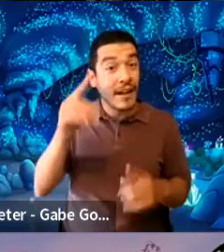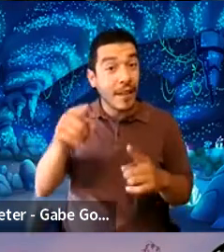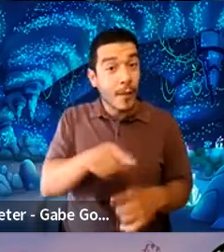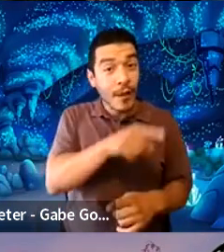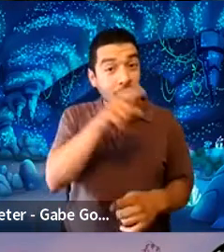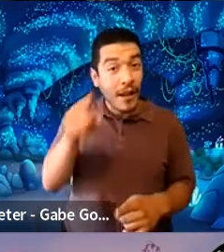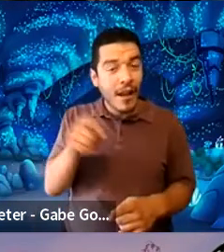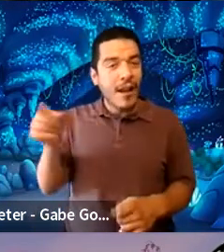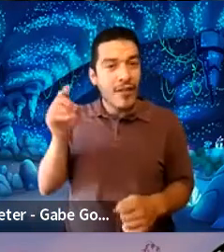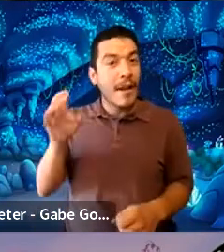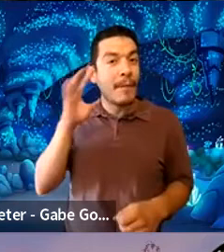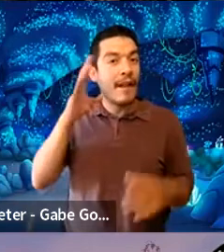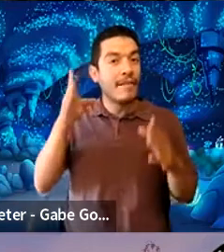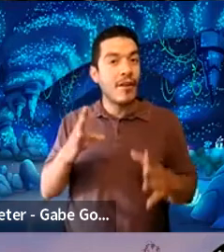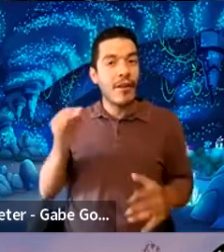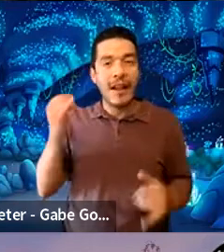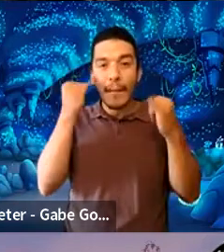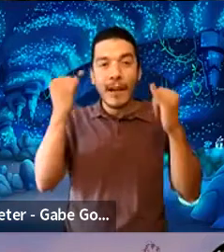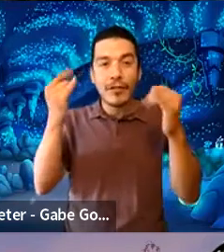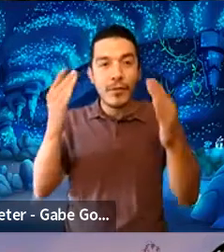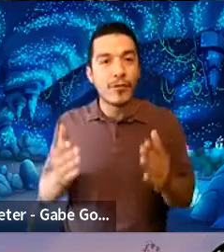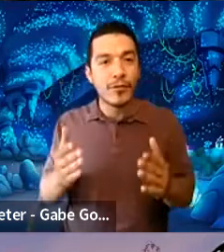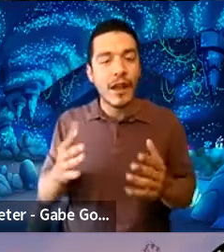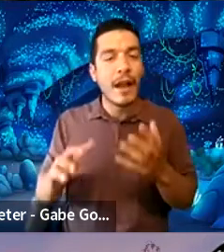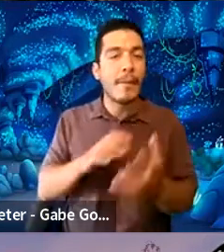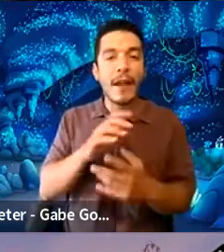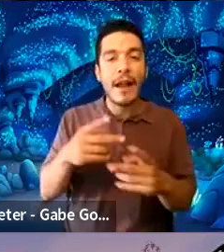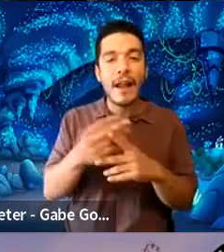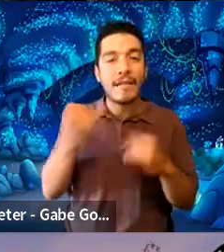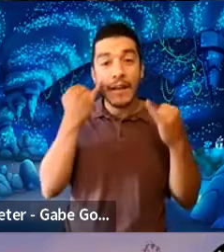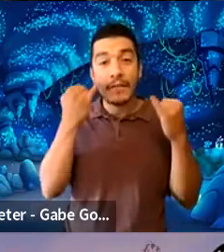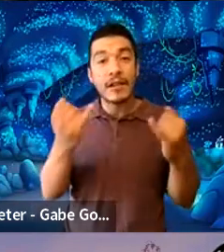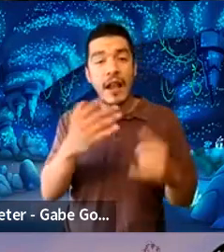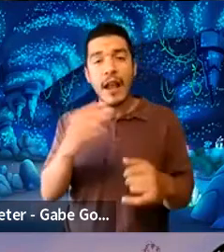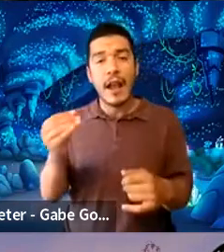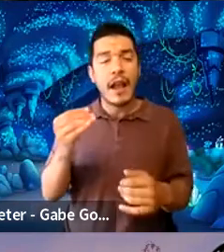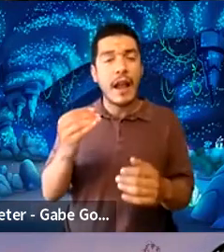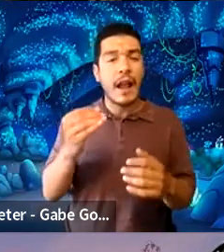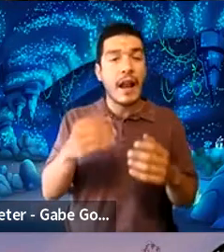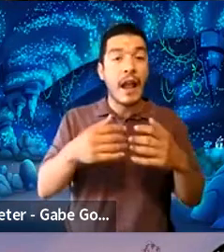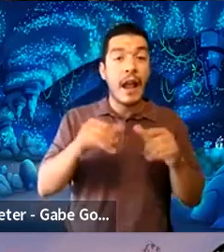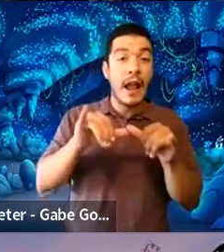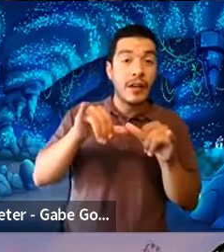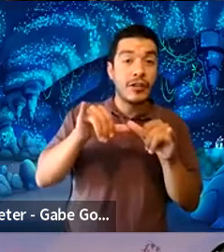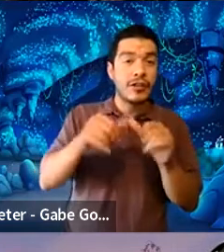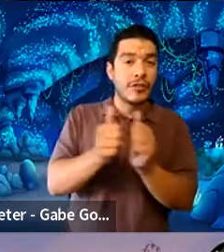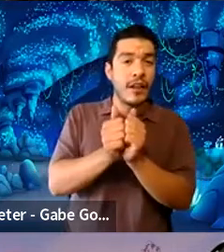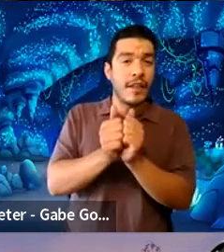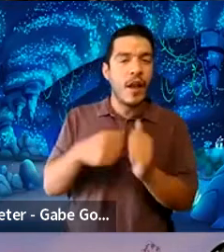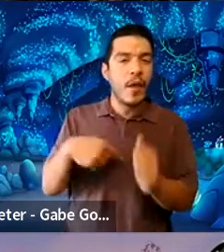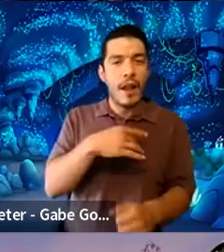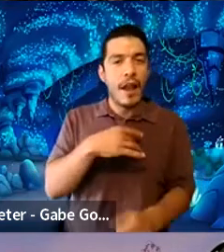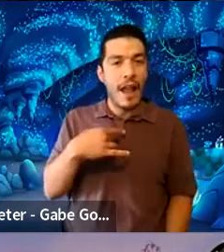like an inventor, an imagineer, who mixing kind of imagination and engineering together. And we just had a